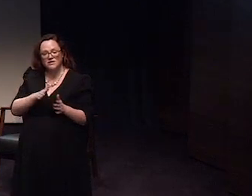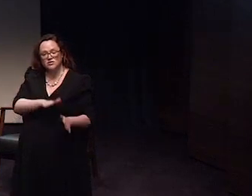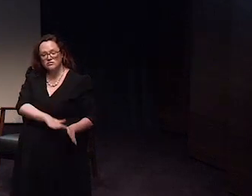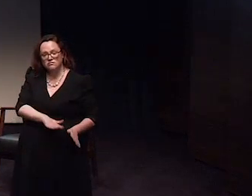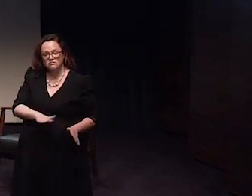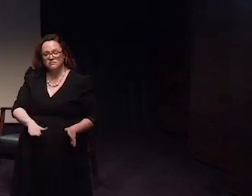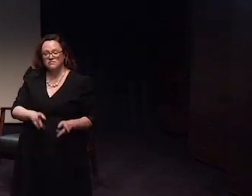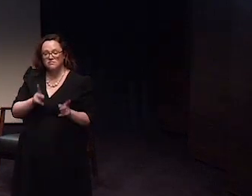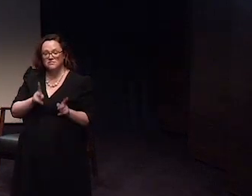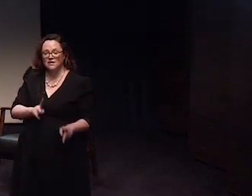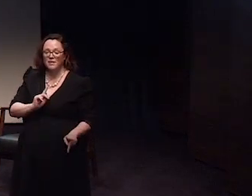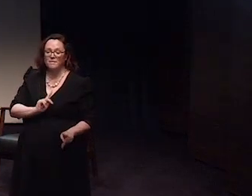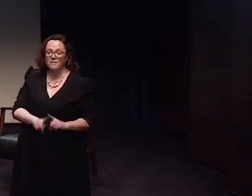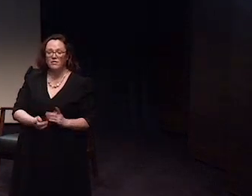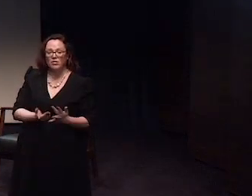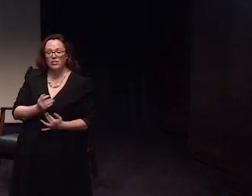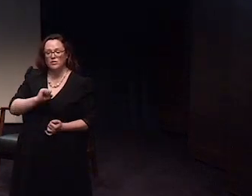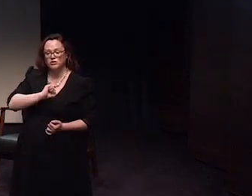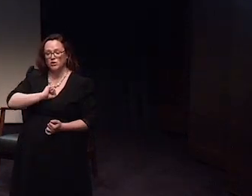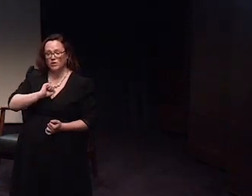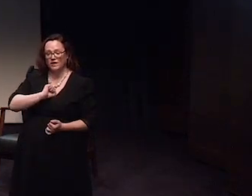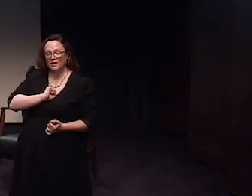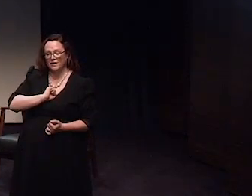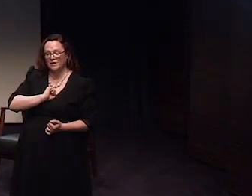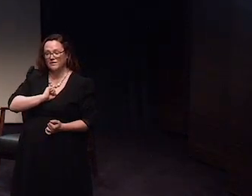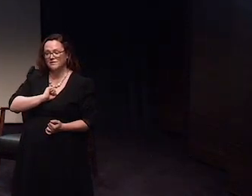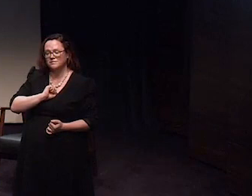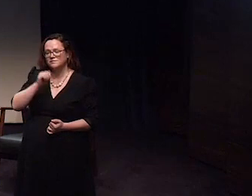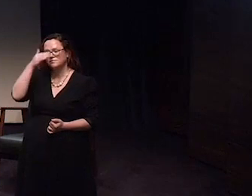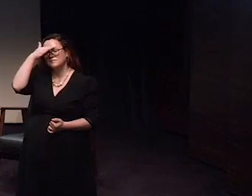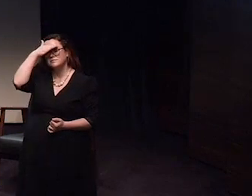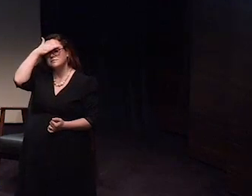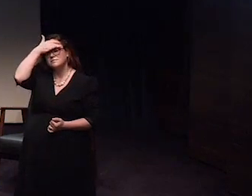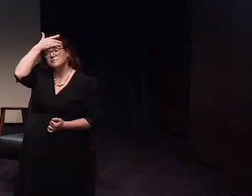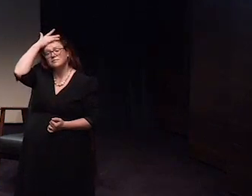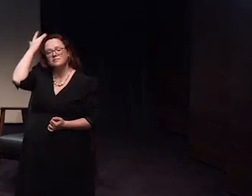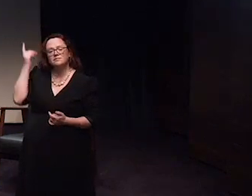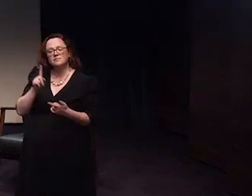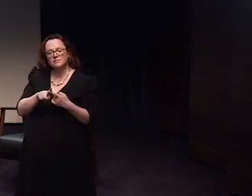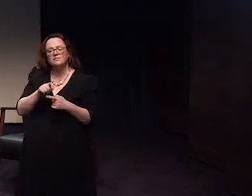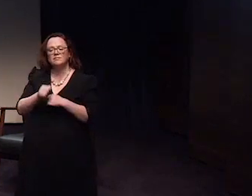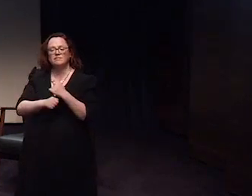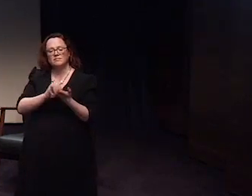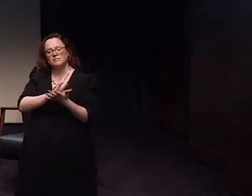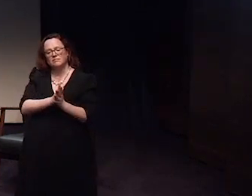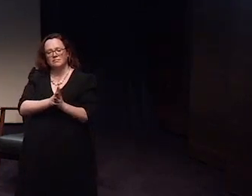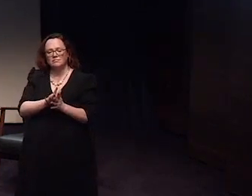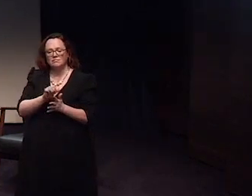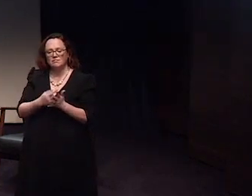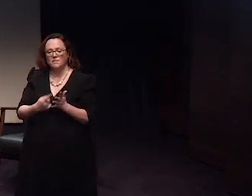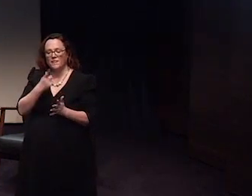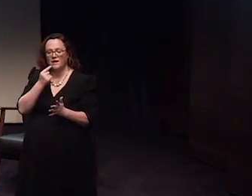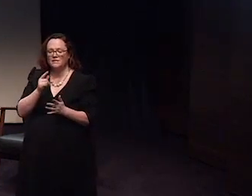and stroke the second leading cause of death and the first of disability. So we focus first on the practitioner